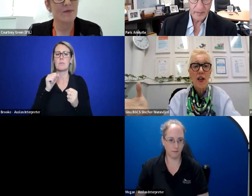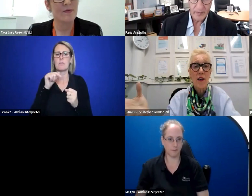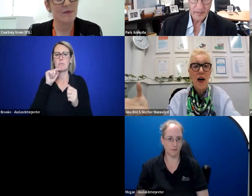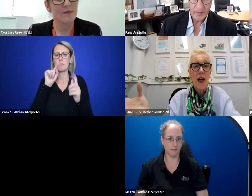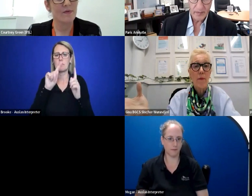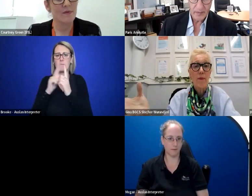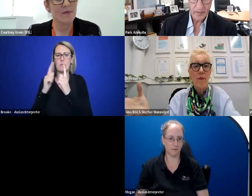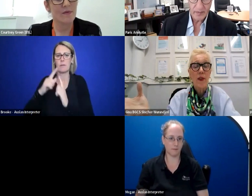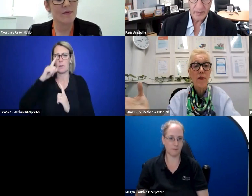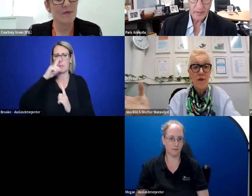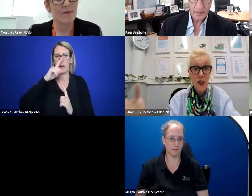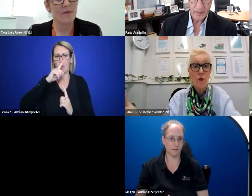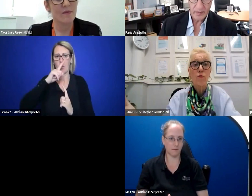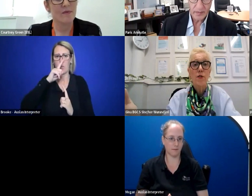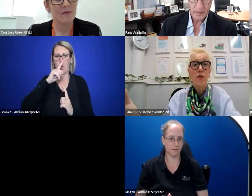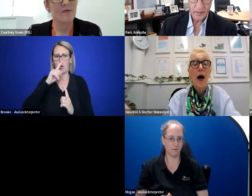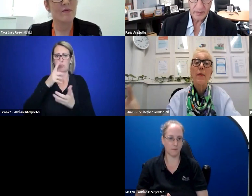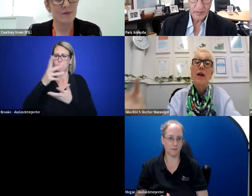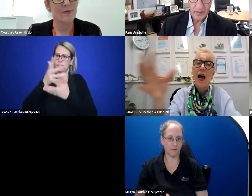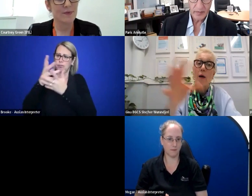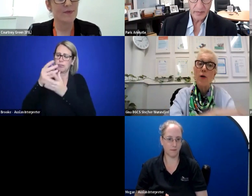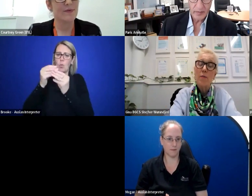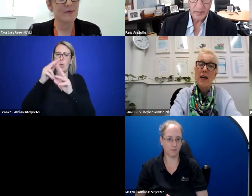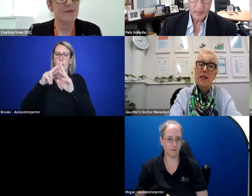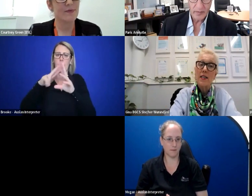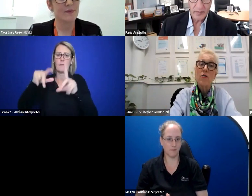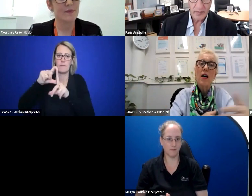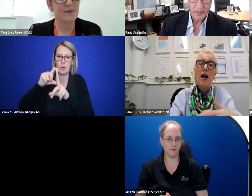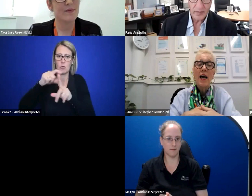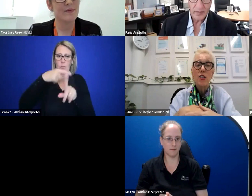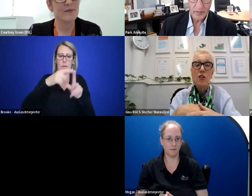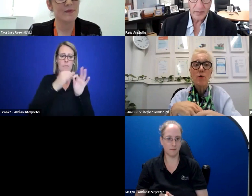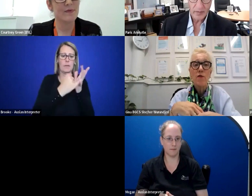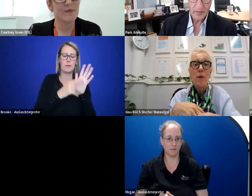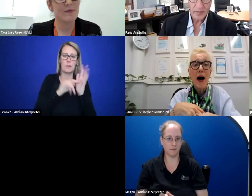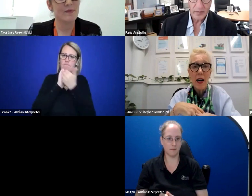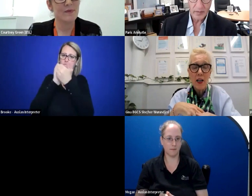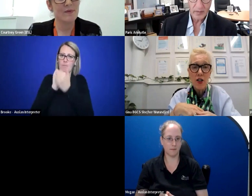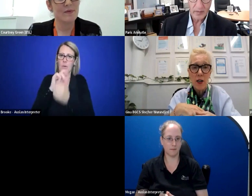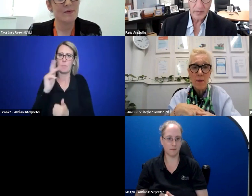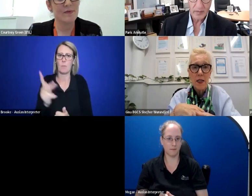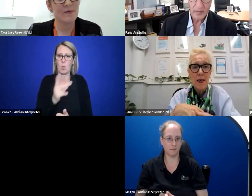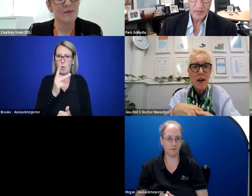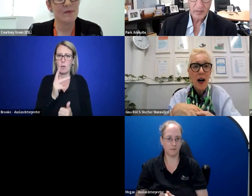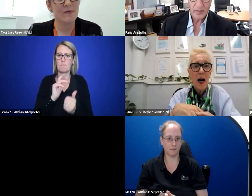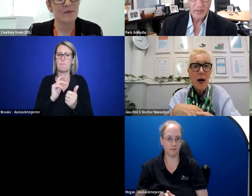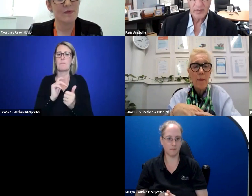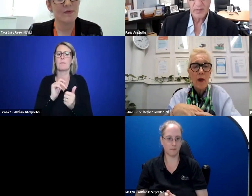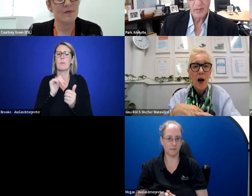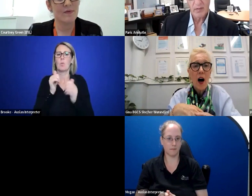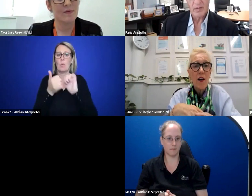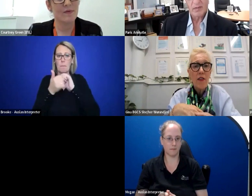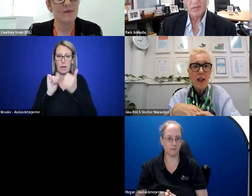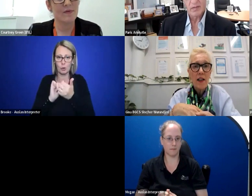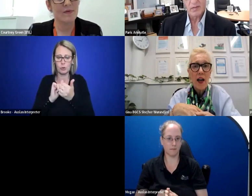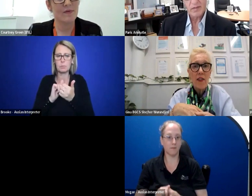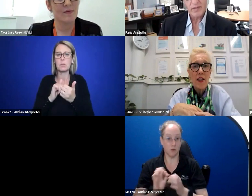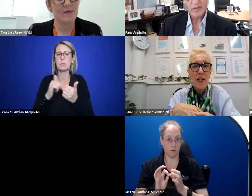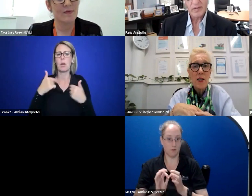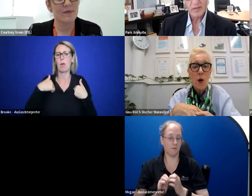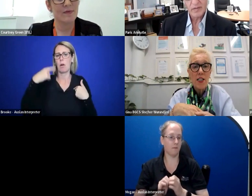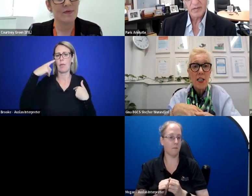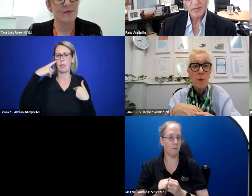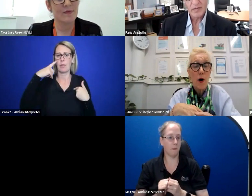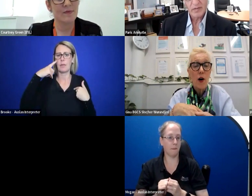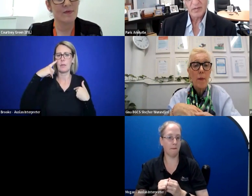with the federal department and with BSL. And in terms of partnerships, I think that